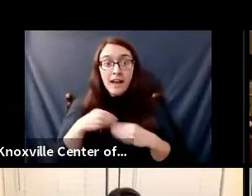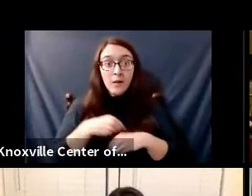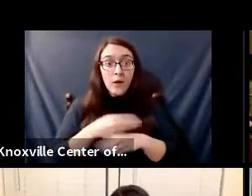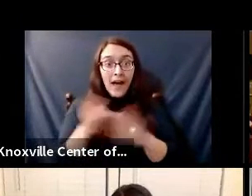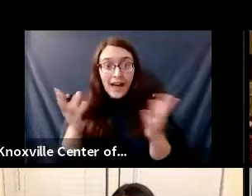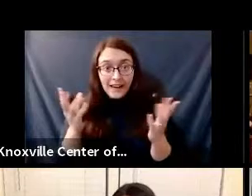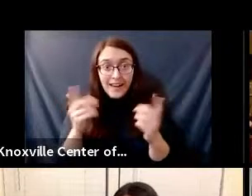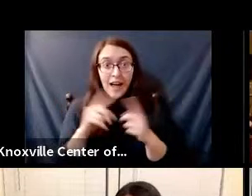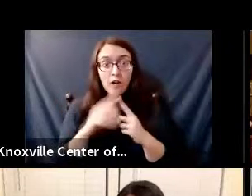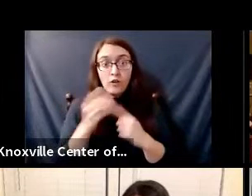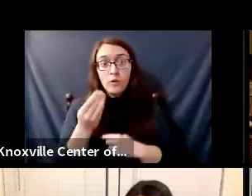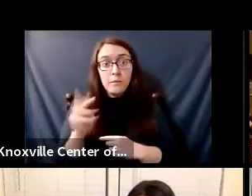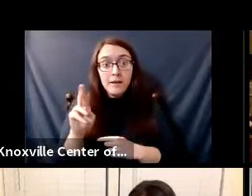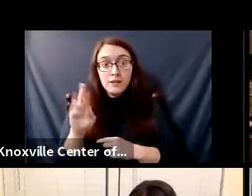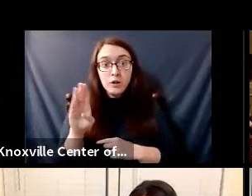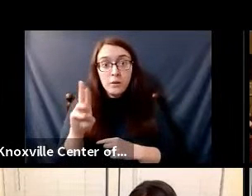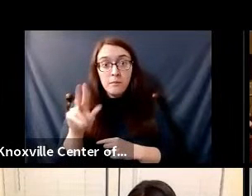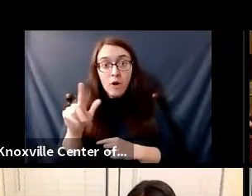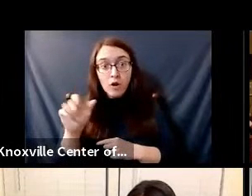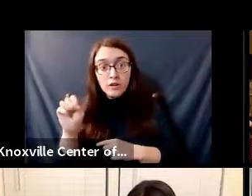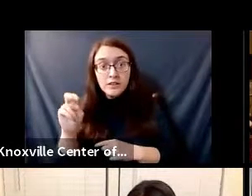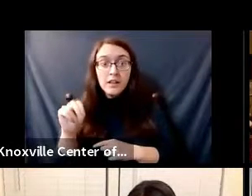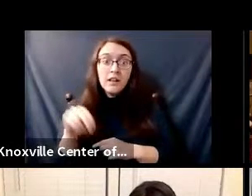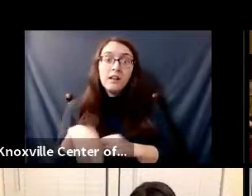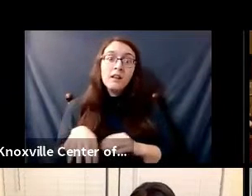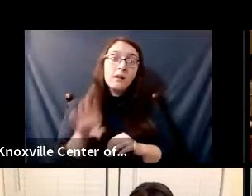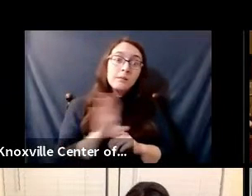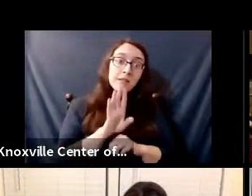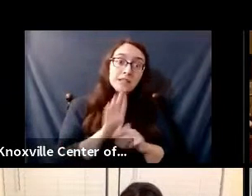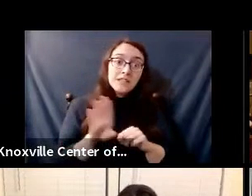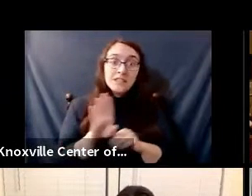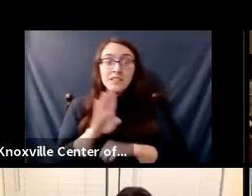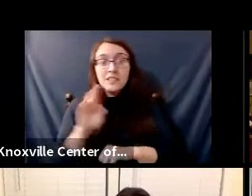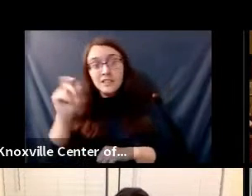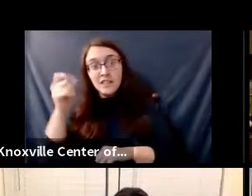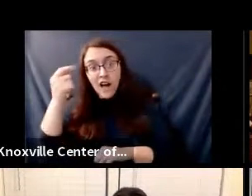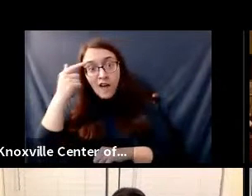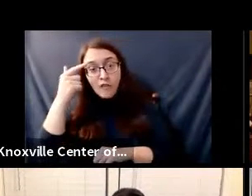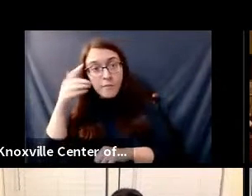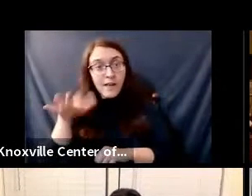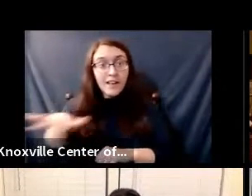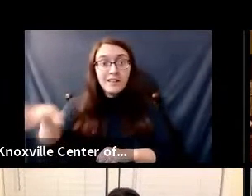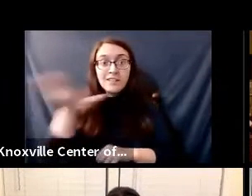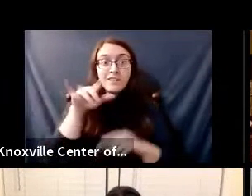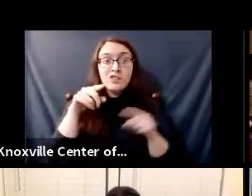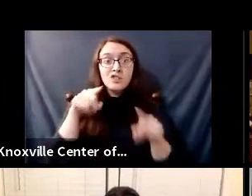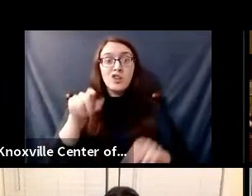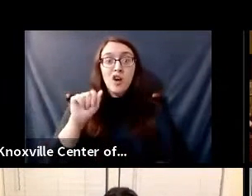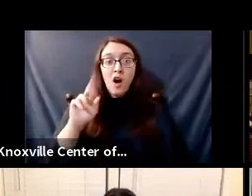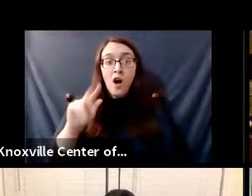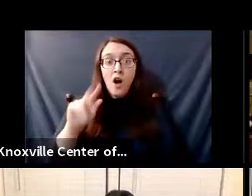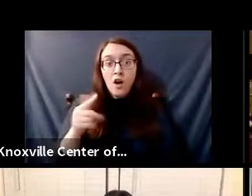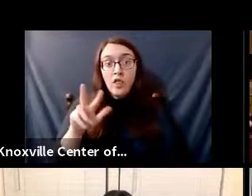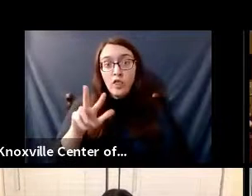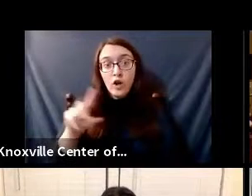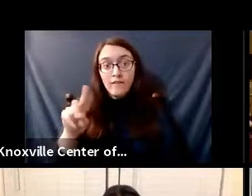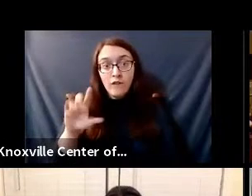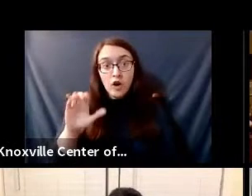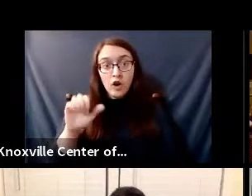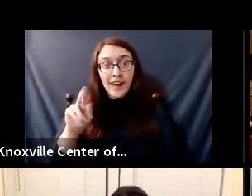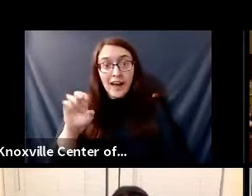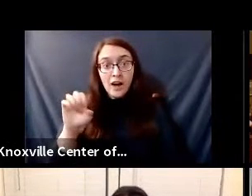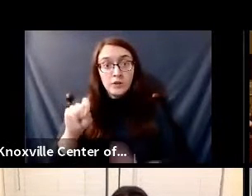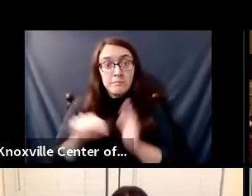other businesses and governments through the August 31st CARES period, that's gone. And that's my